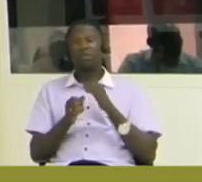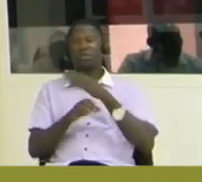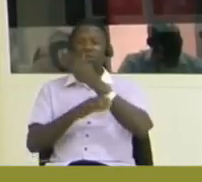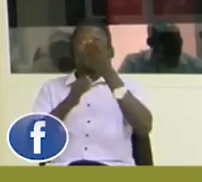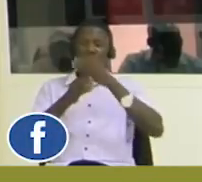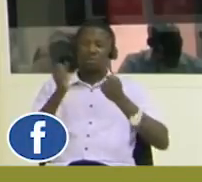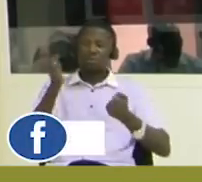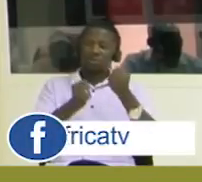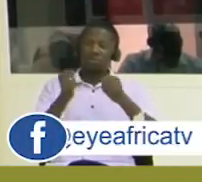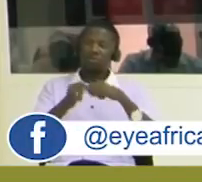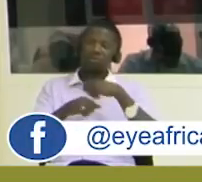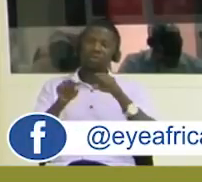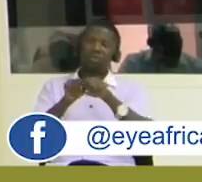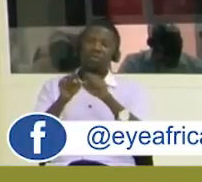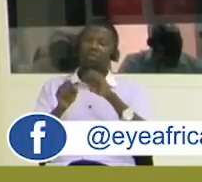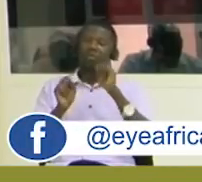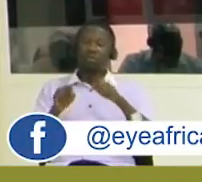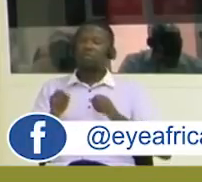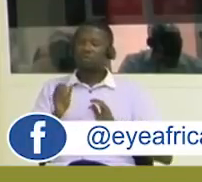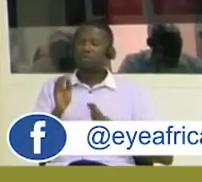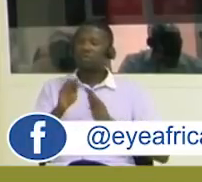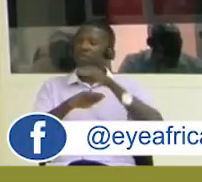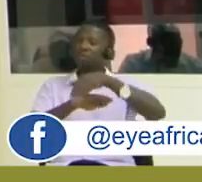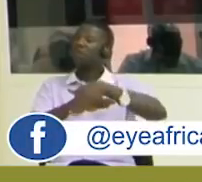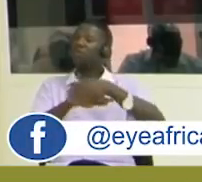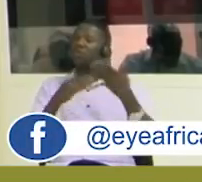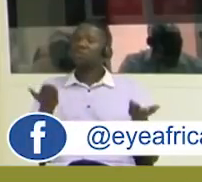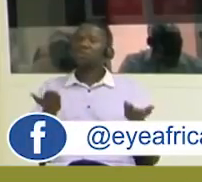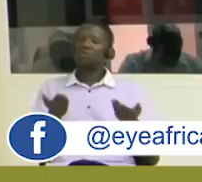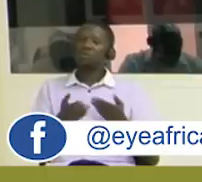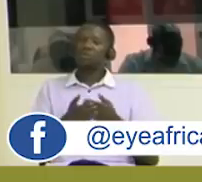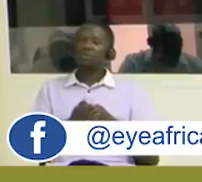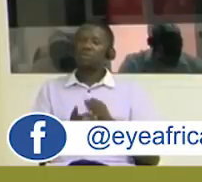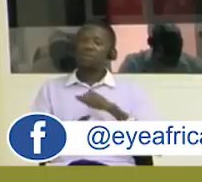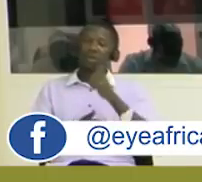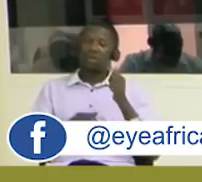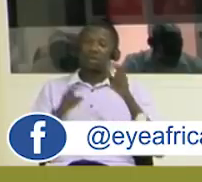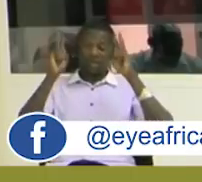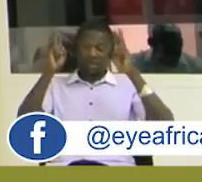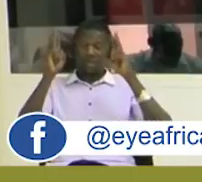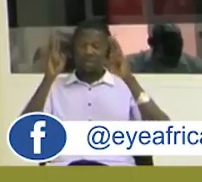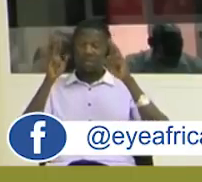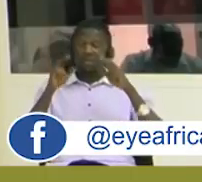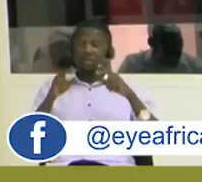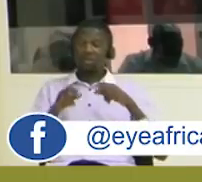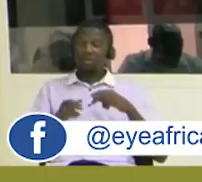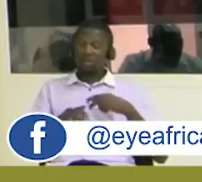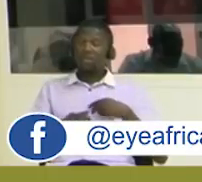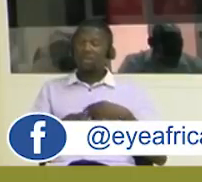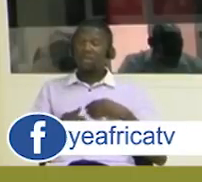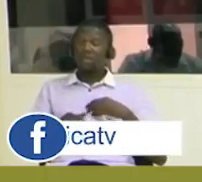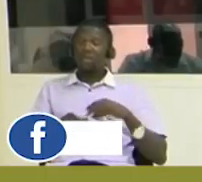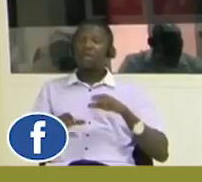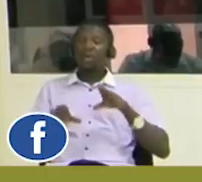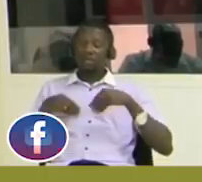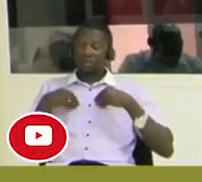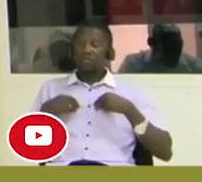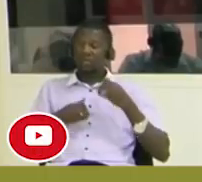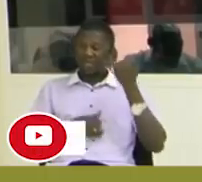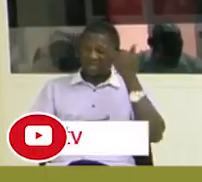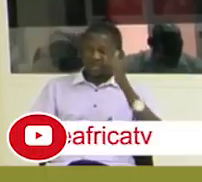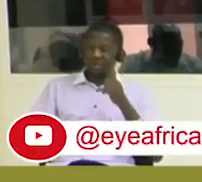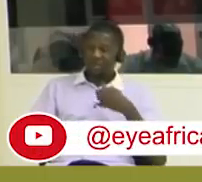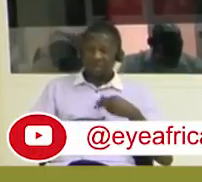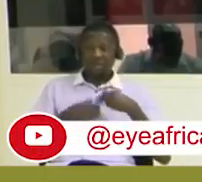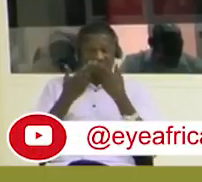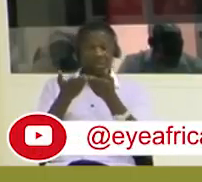not be able to cross. And Jamme jumped to that idea and gave instruction that it be